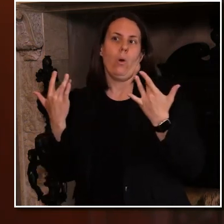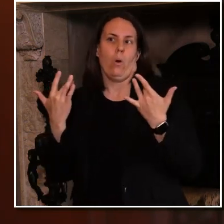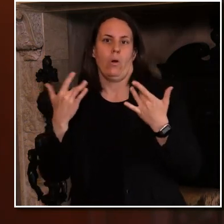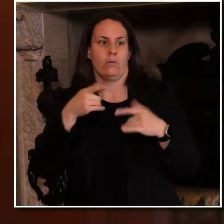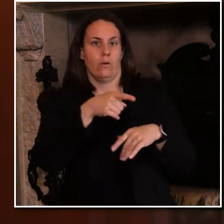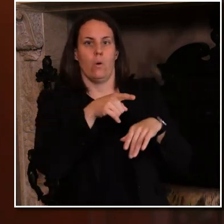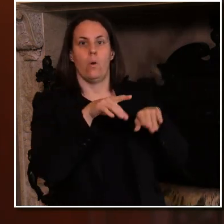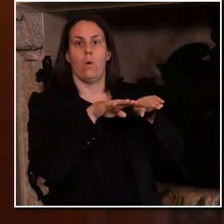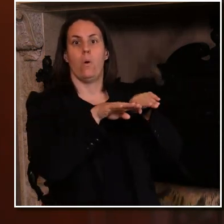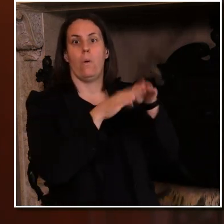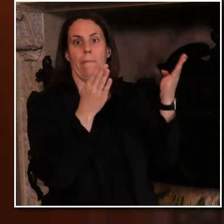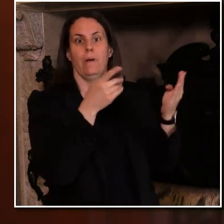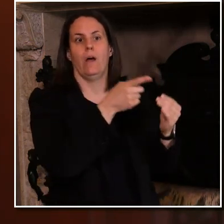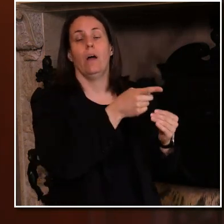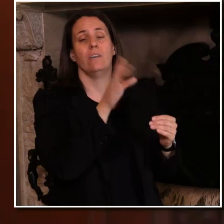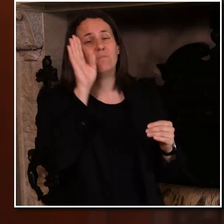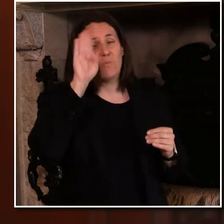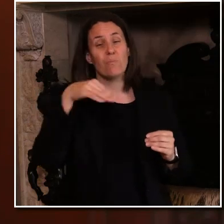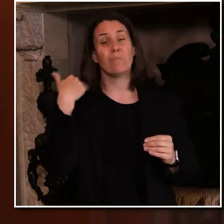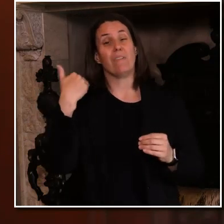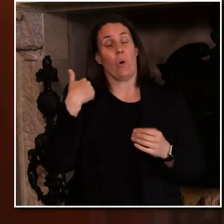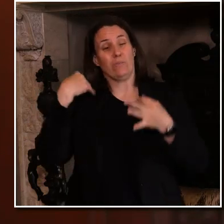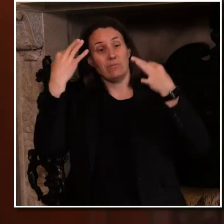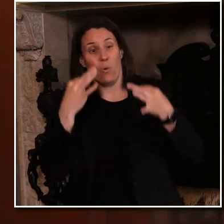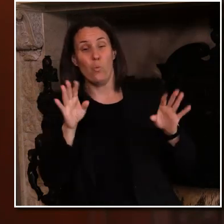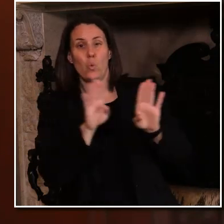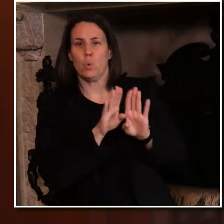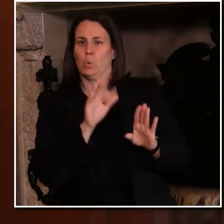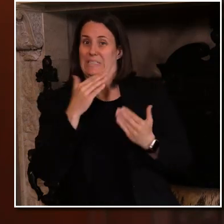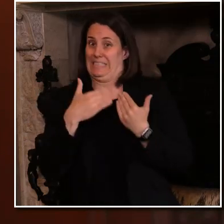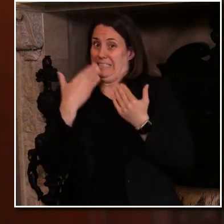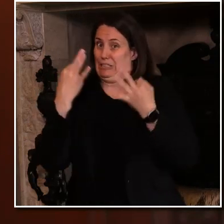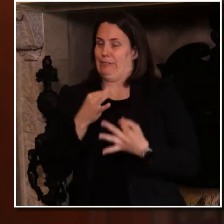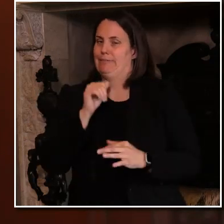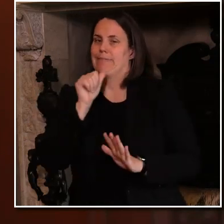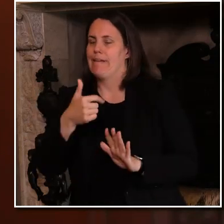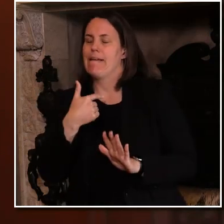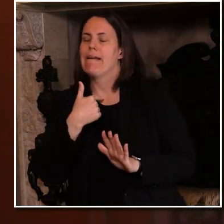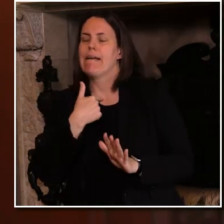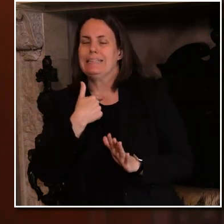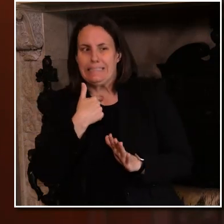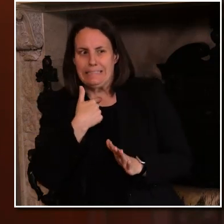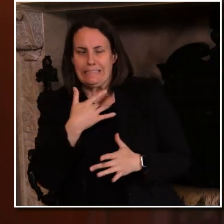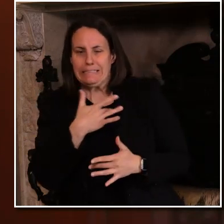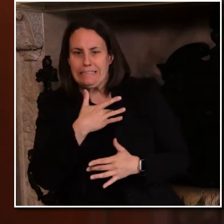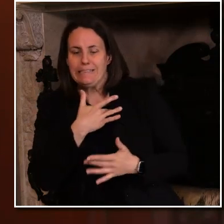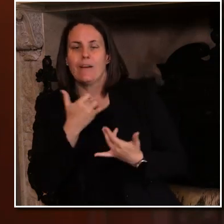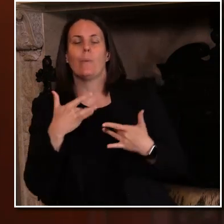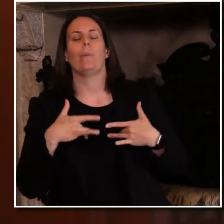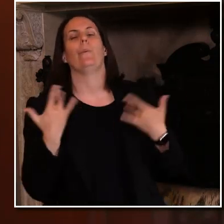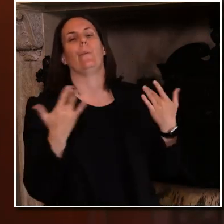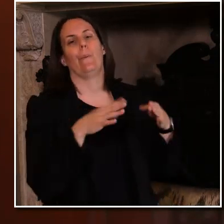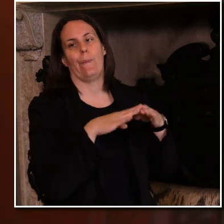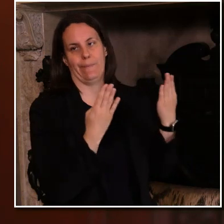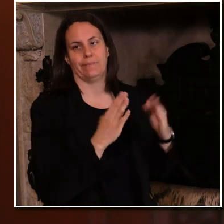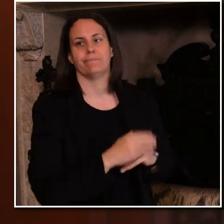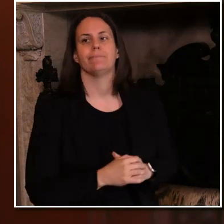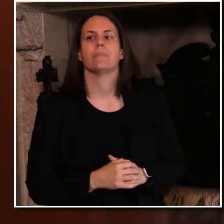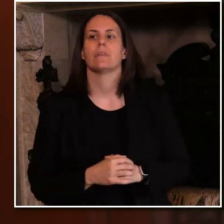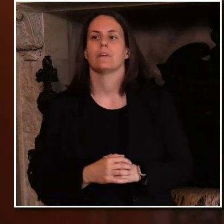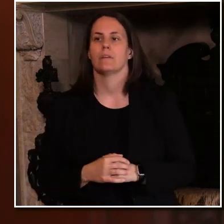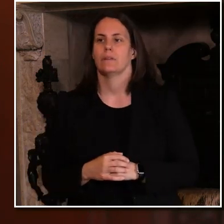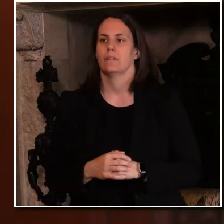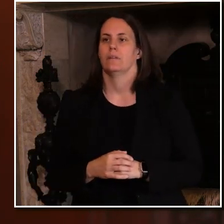right thing to do at the time to keep people safe. Wisconsin was among 21 other states, including our neighbors